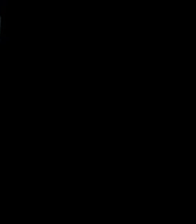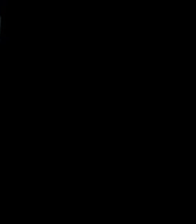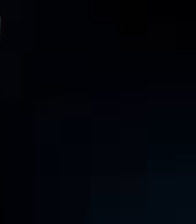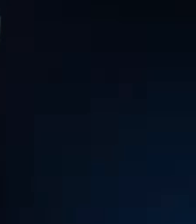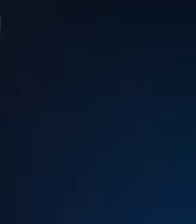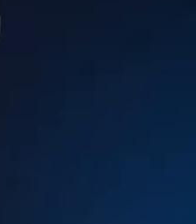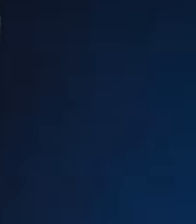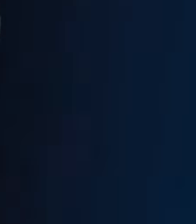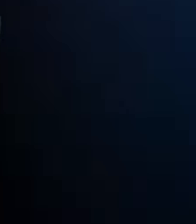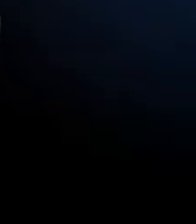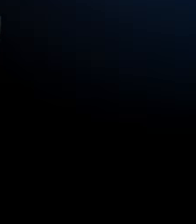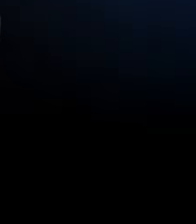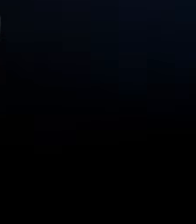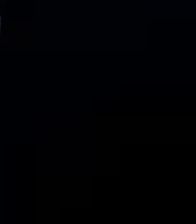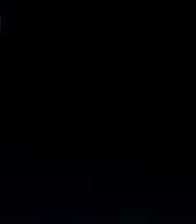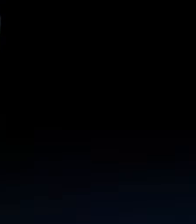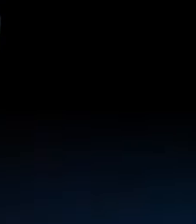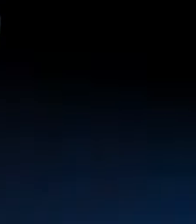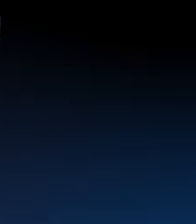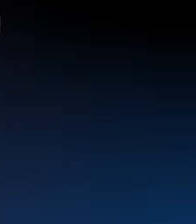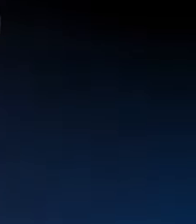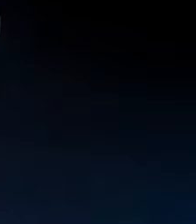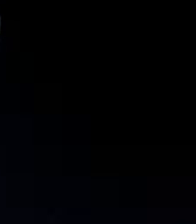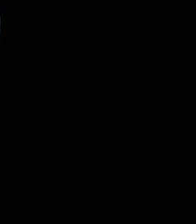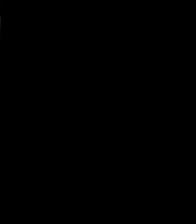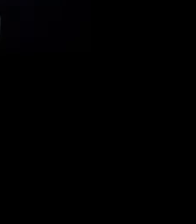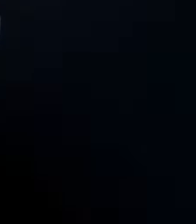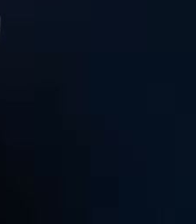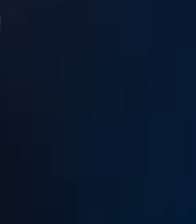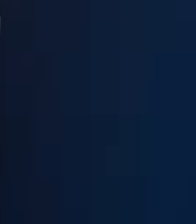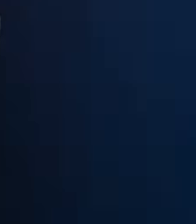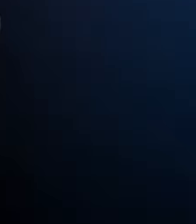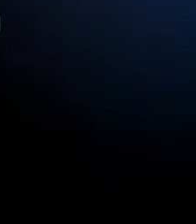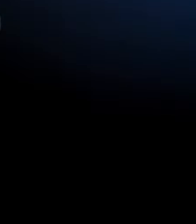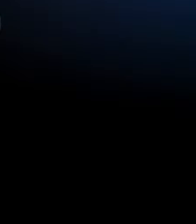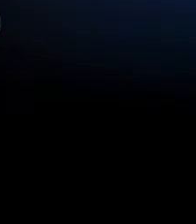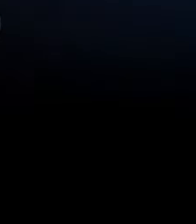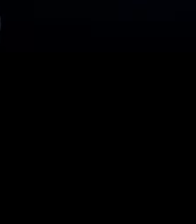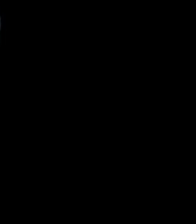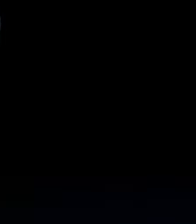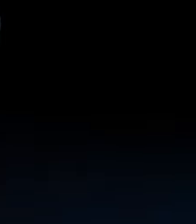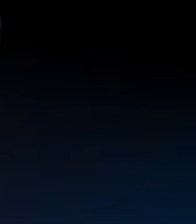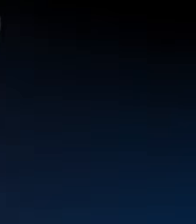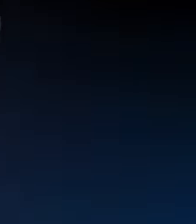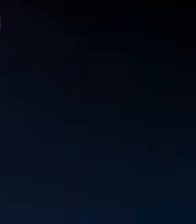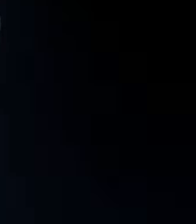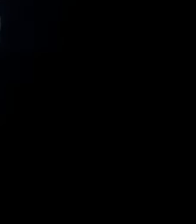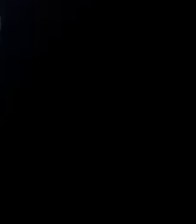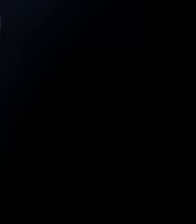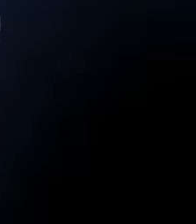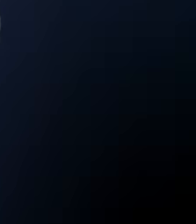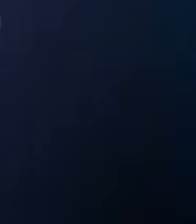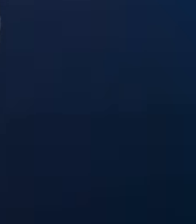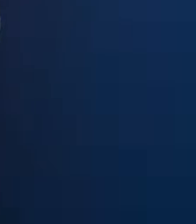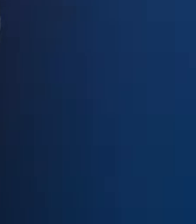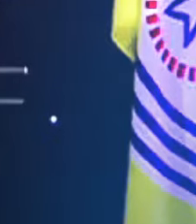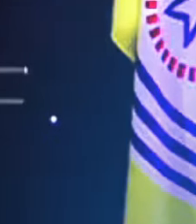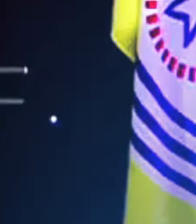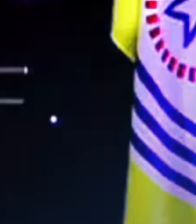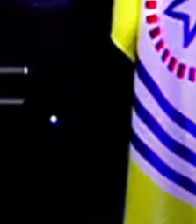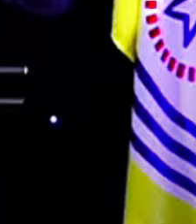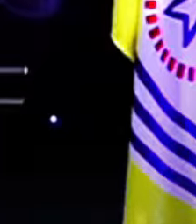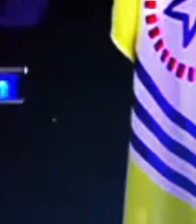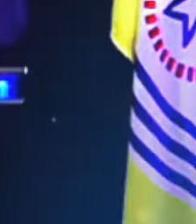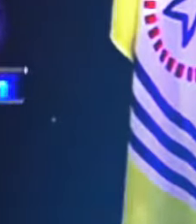to the heirs of what was promised, he confirmed it with oath. God wanted to make the salvation and